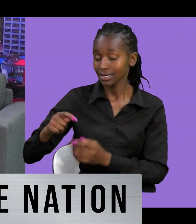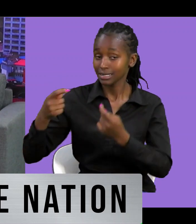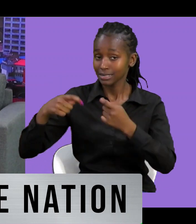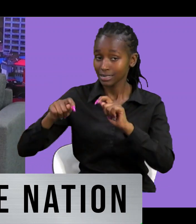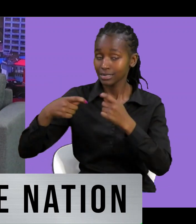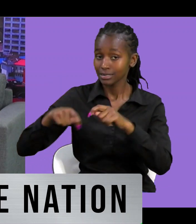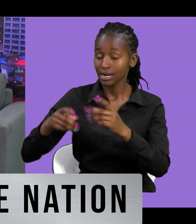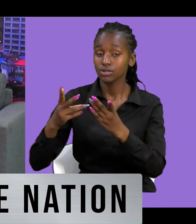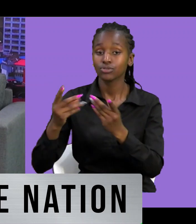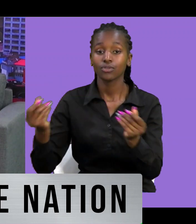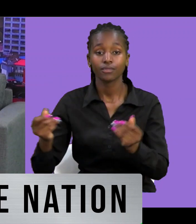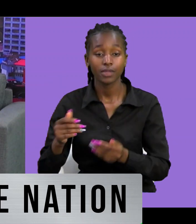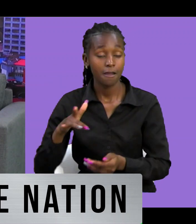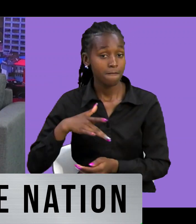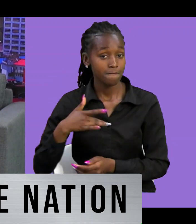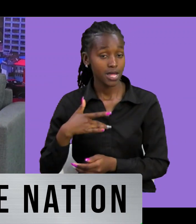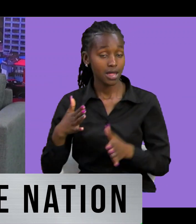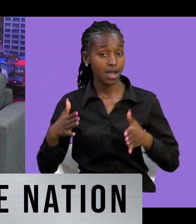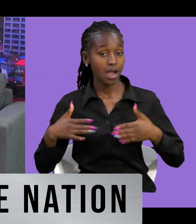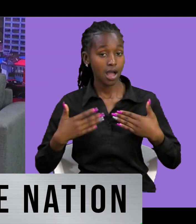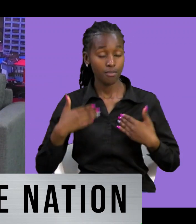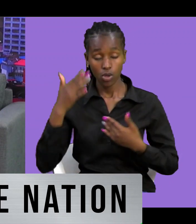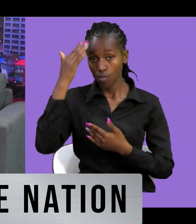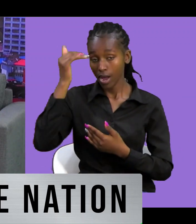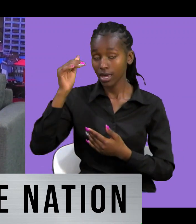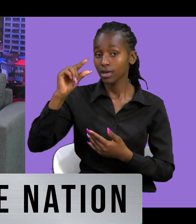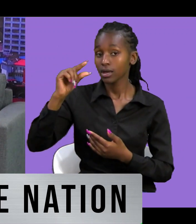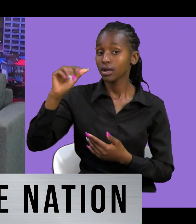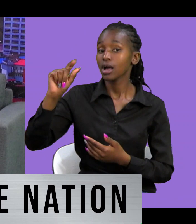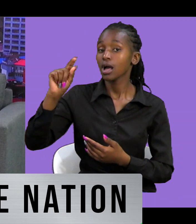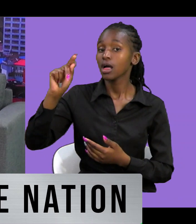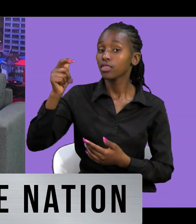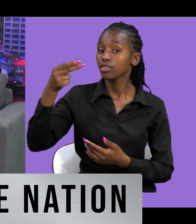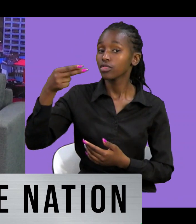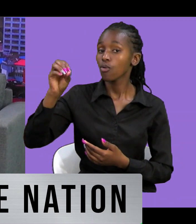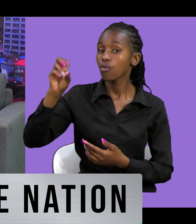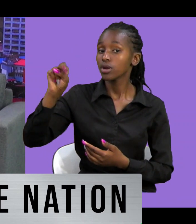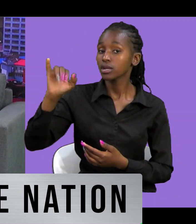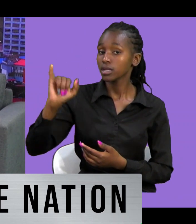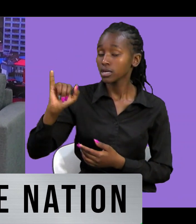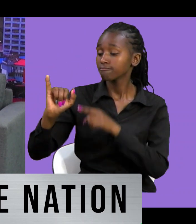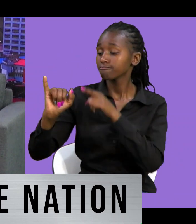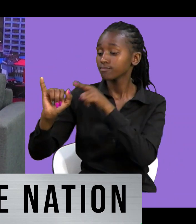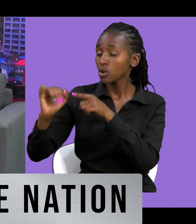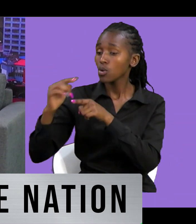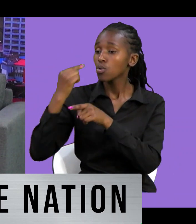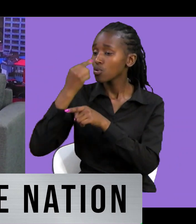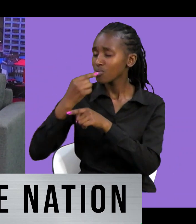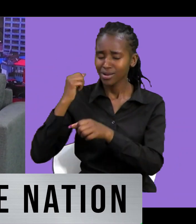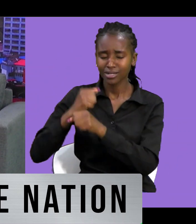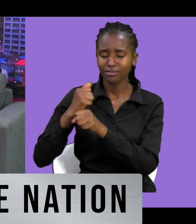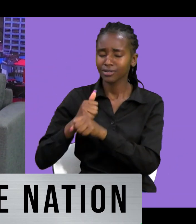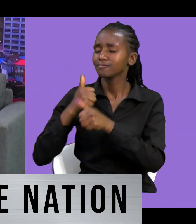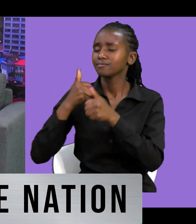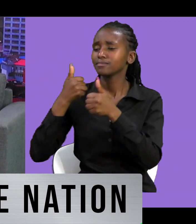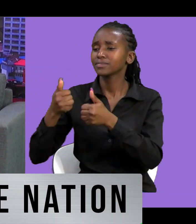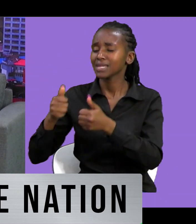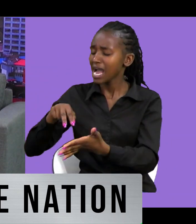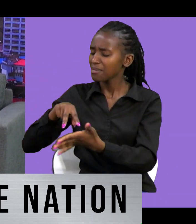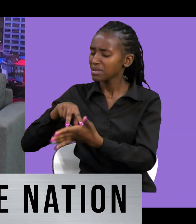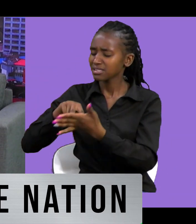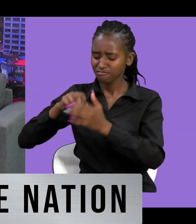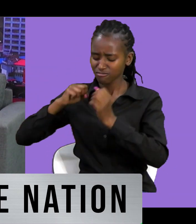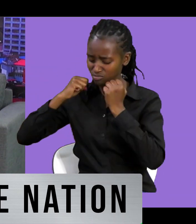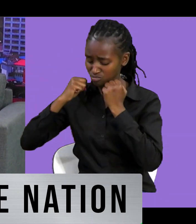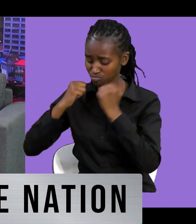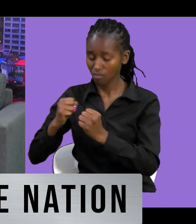And I'm happy with Wagadhoni wa Mushomba. Is a woman I look up to, and I normally love her stand. Okay.